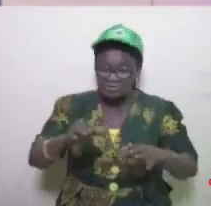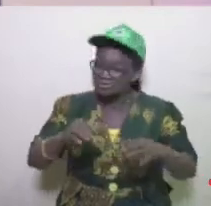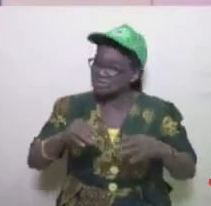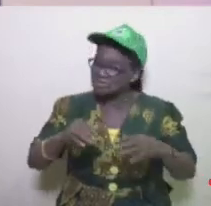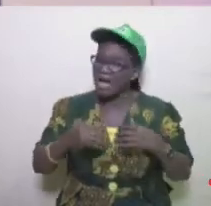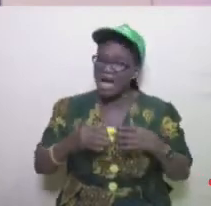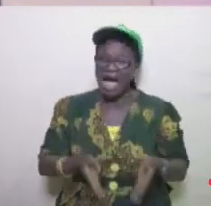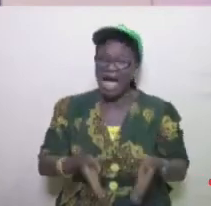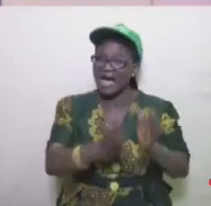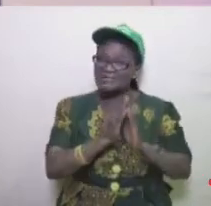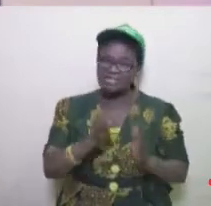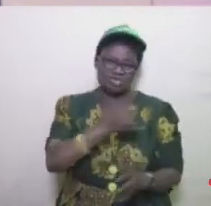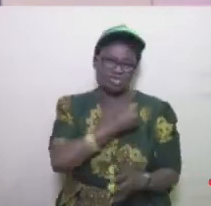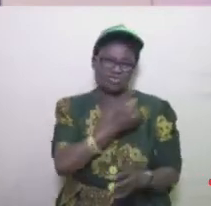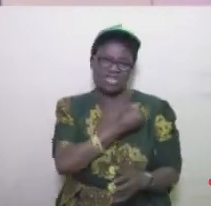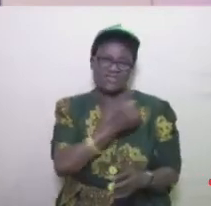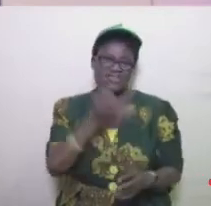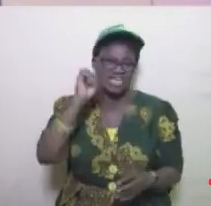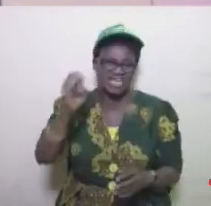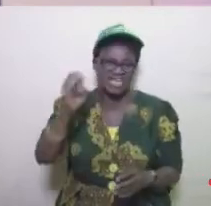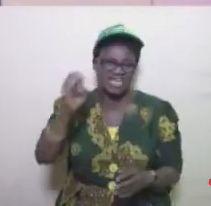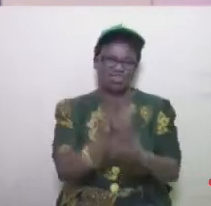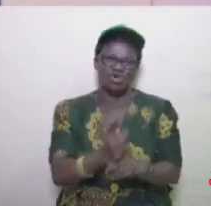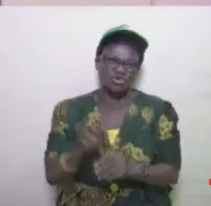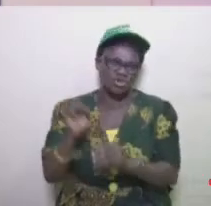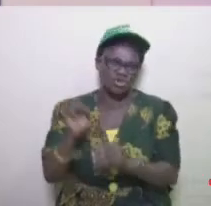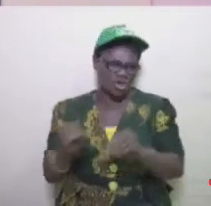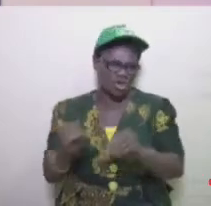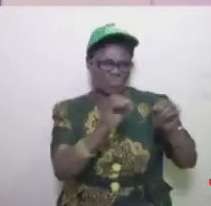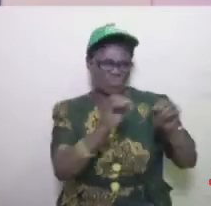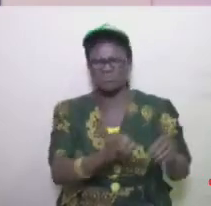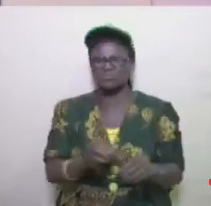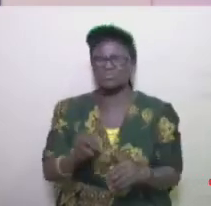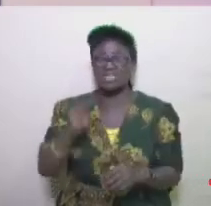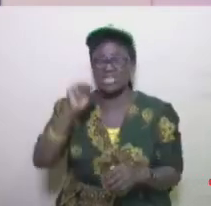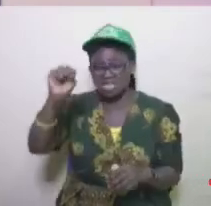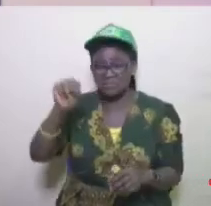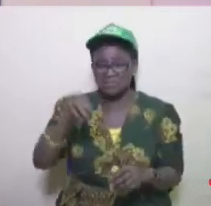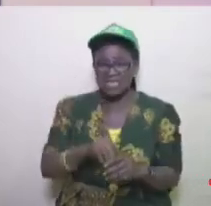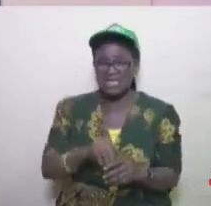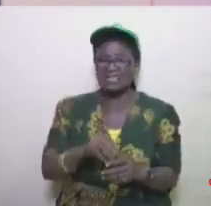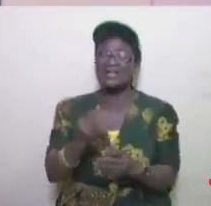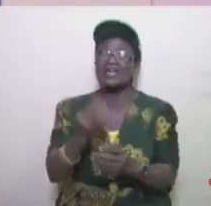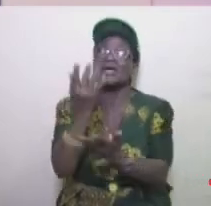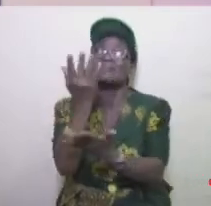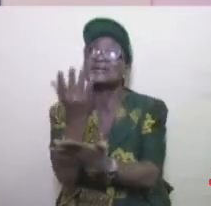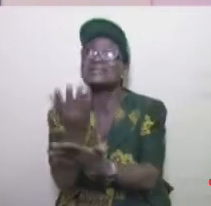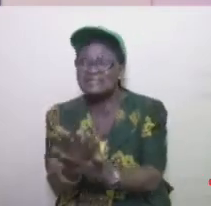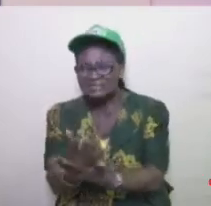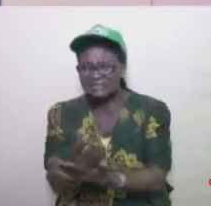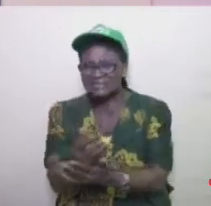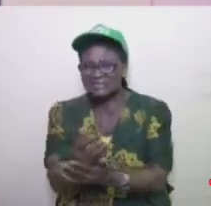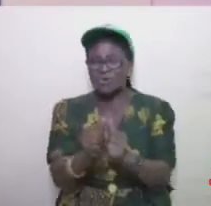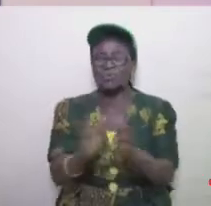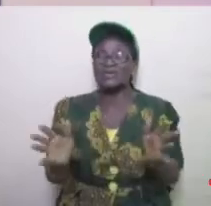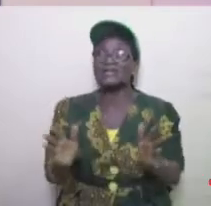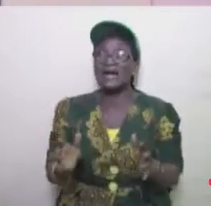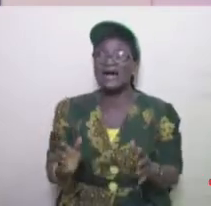man, cast him in prison without trial. That's to show